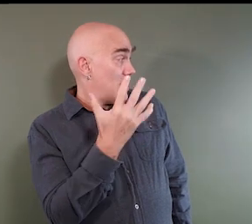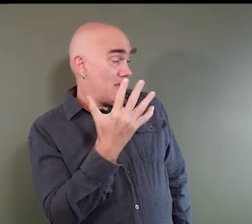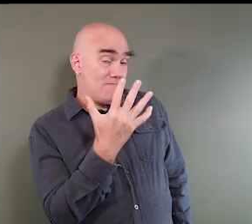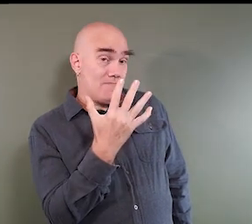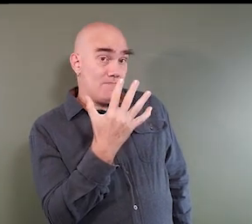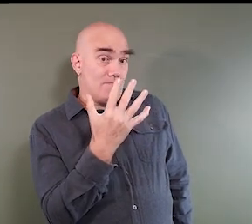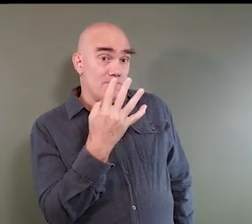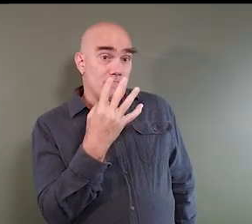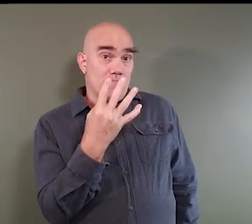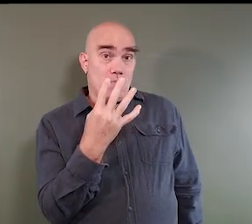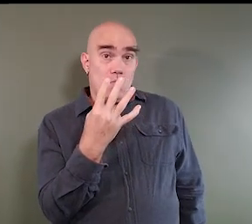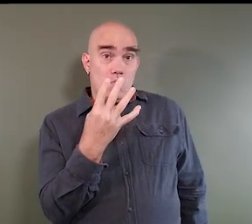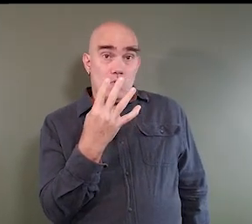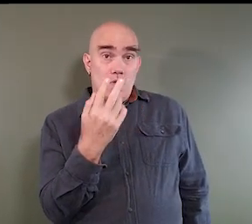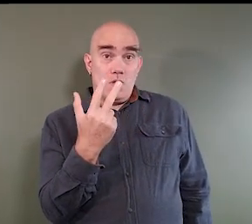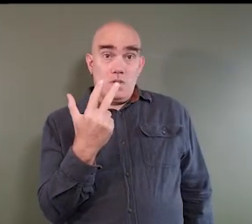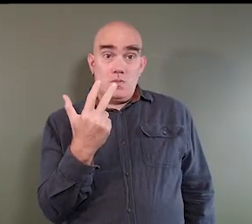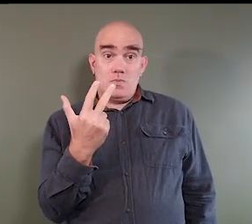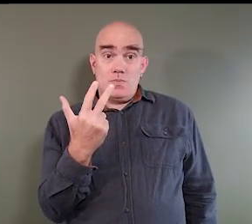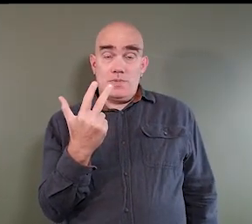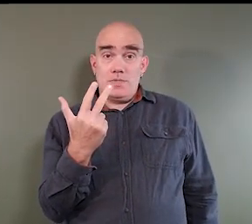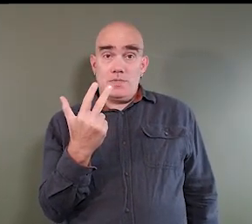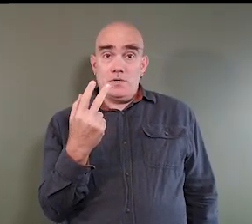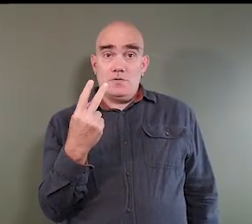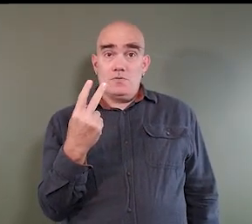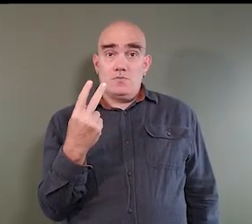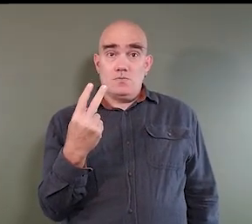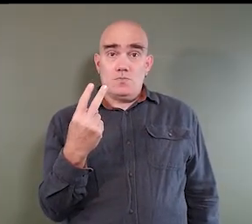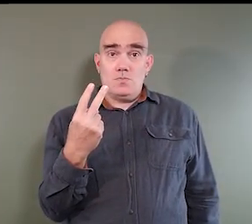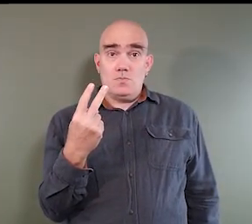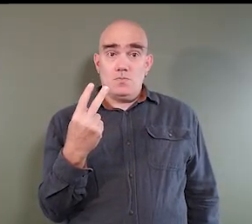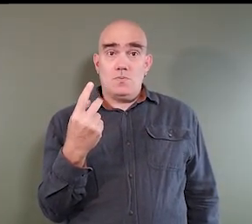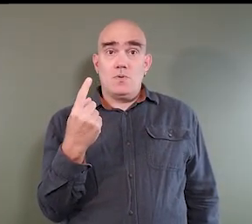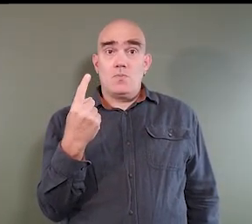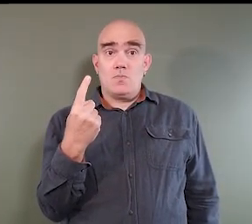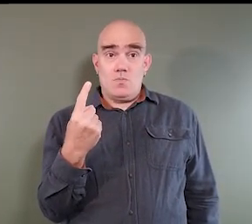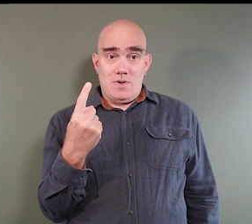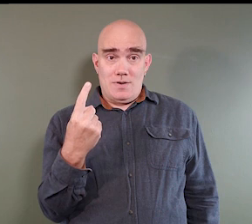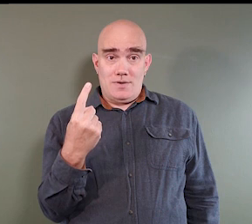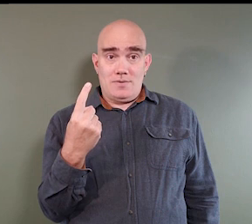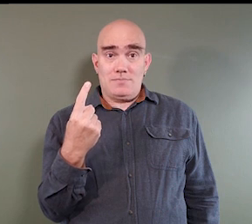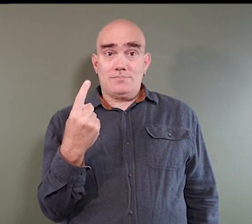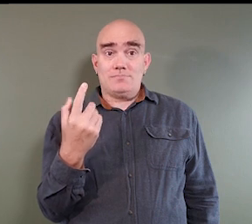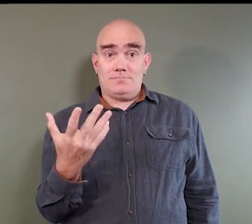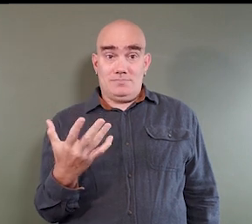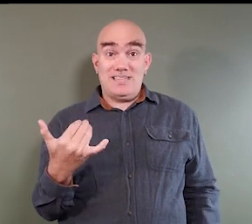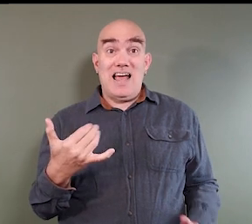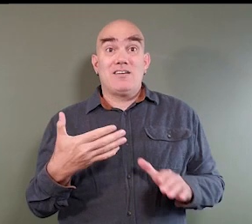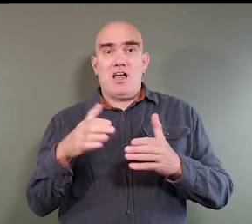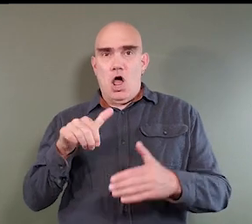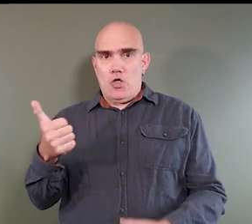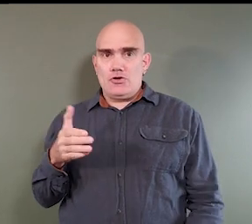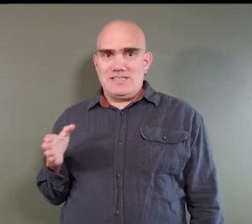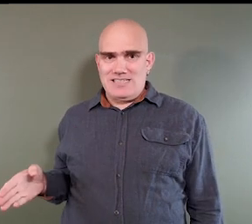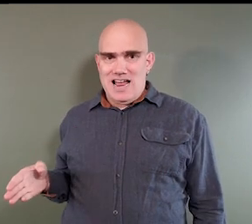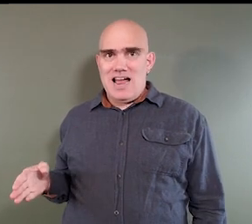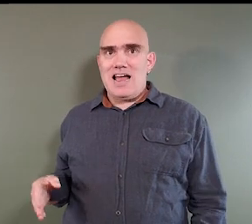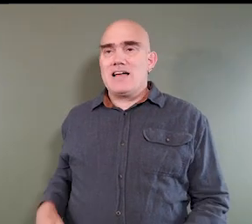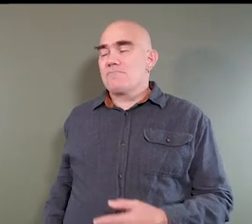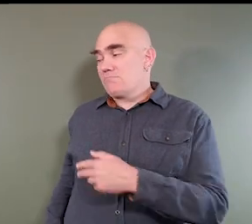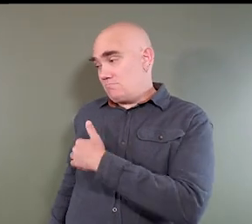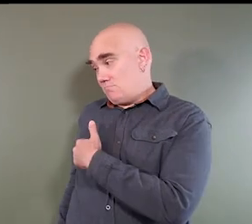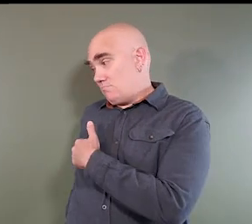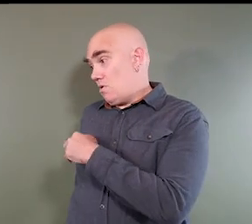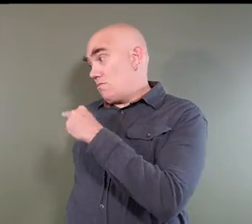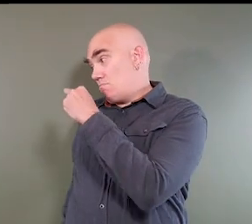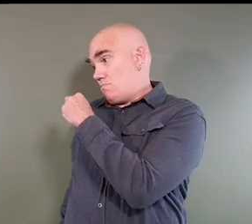5, 4, 3, 2, and 1. And switch and turn